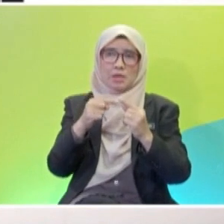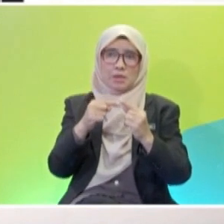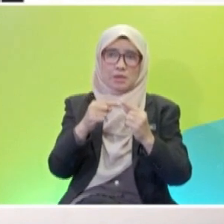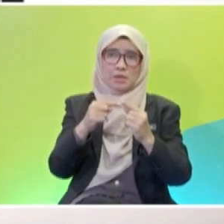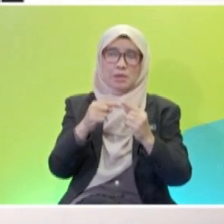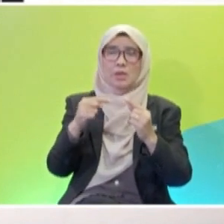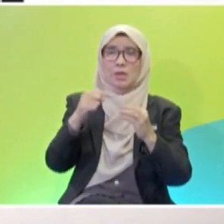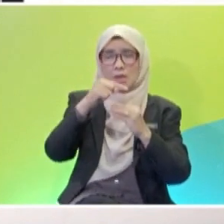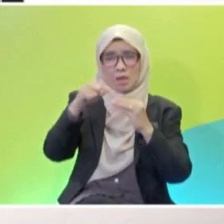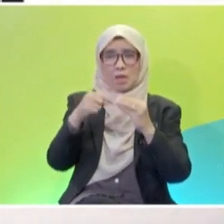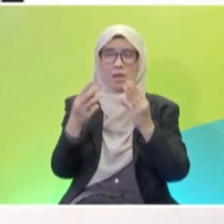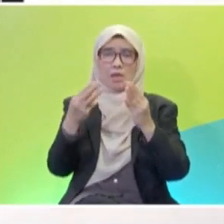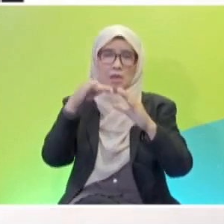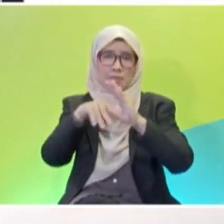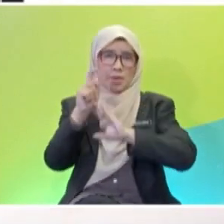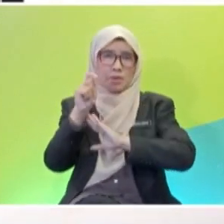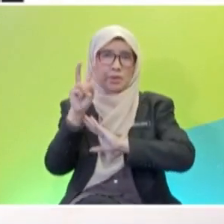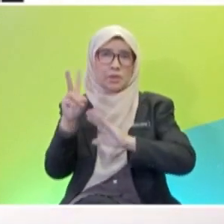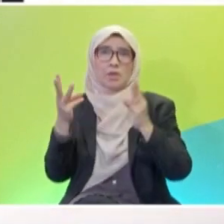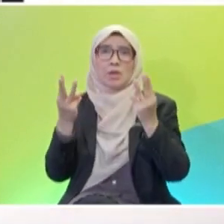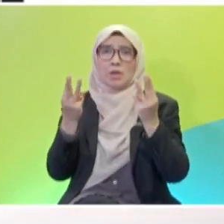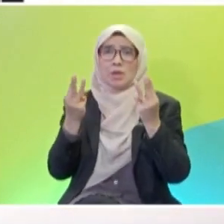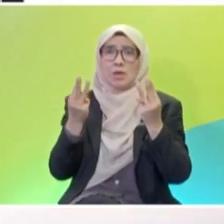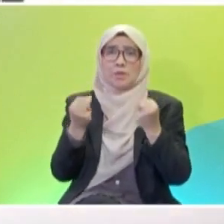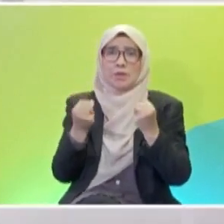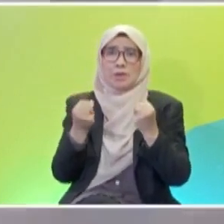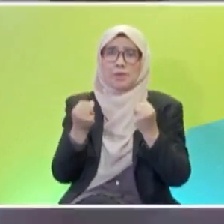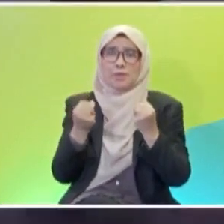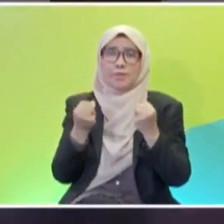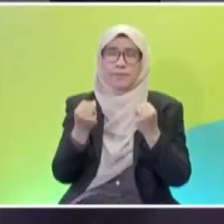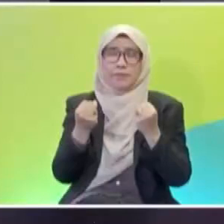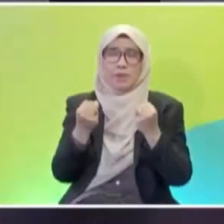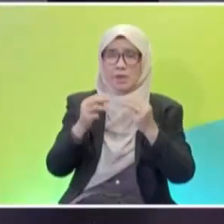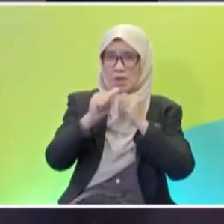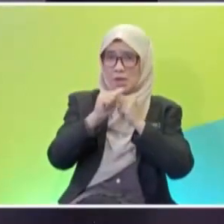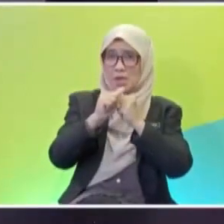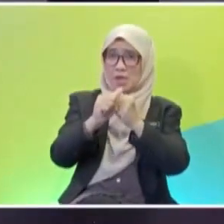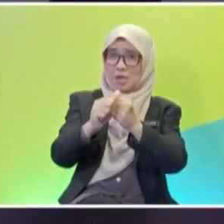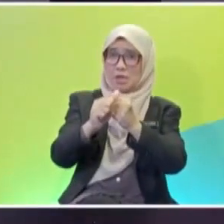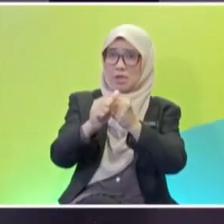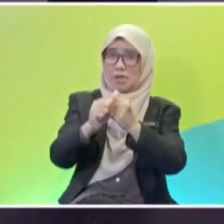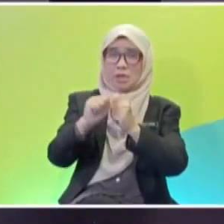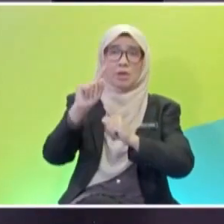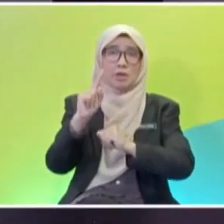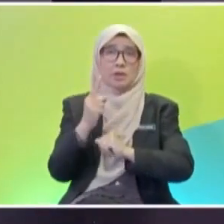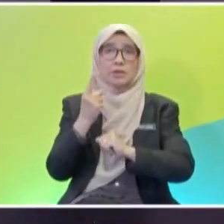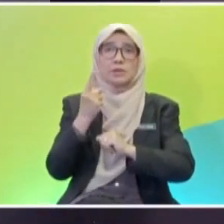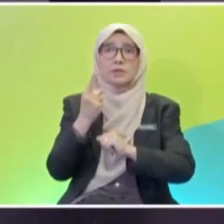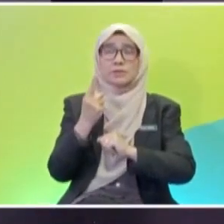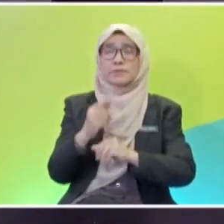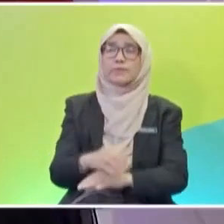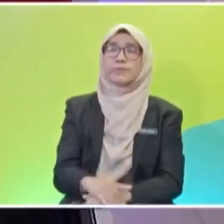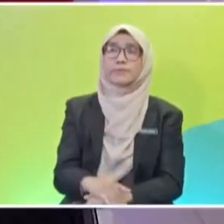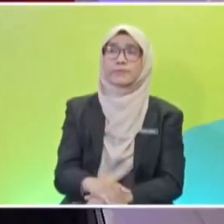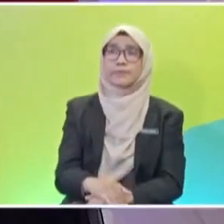standard. That's correct. Yes. I like it. You used the word conform just now. Mm-hmm. Wonderful, Shrinlin. All right. So,